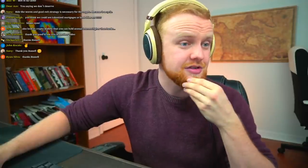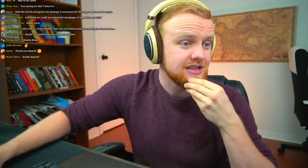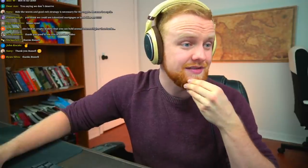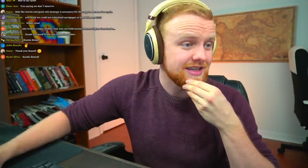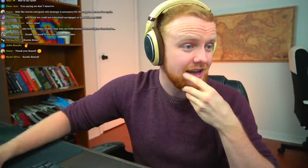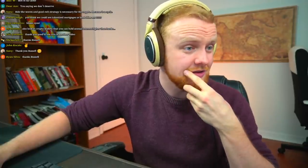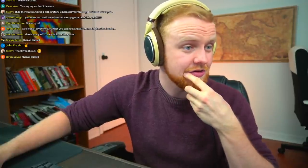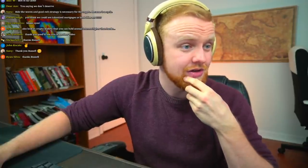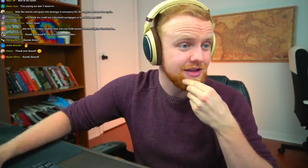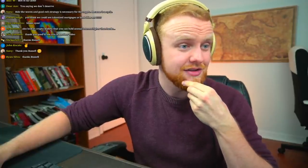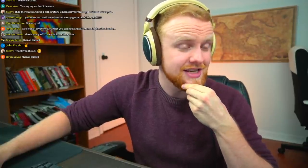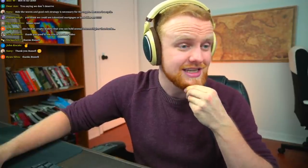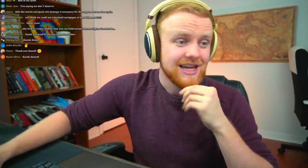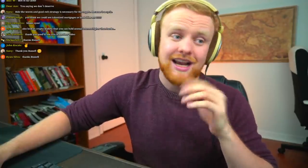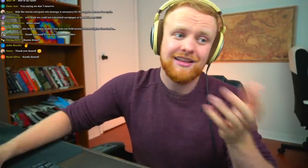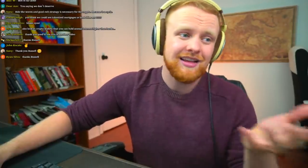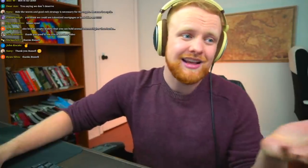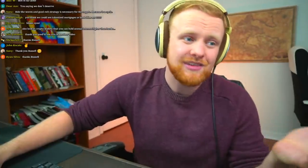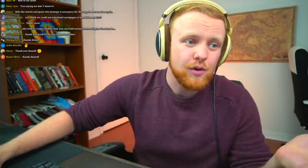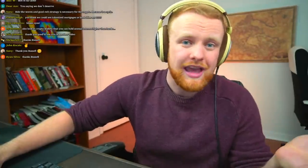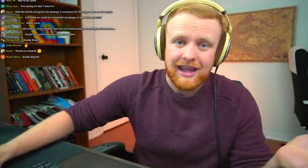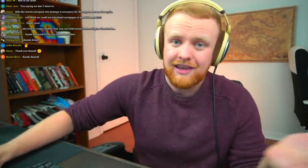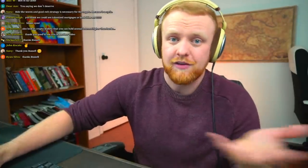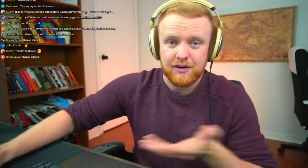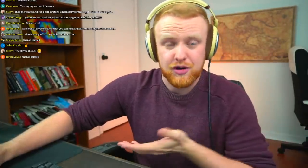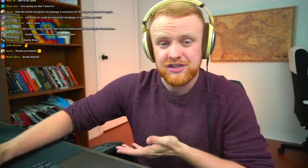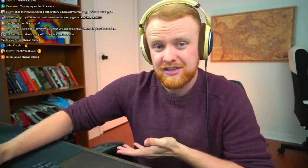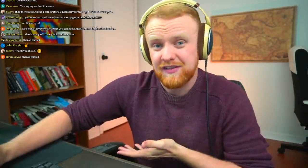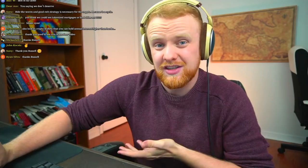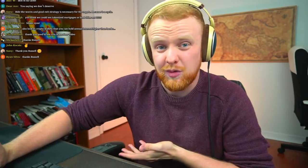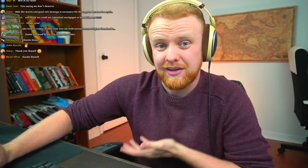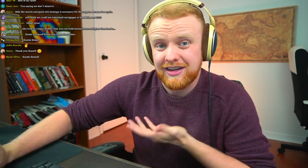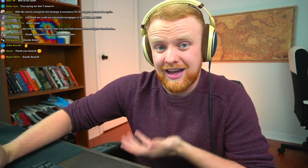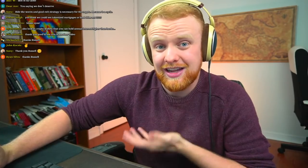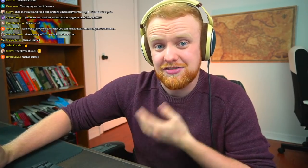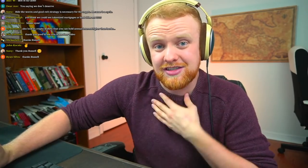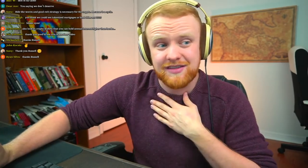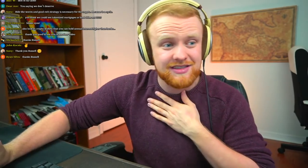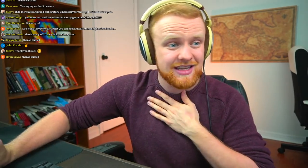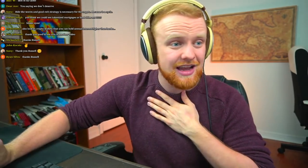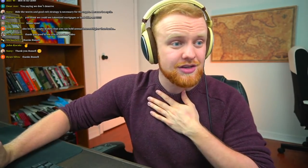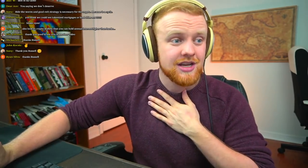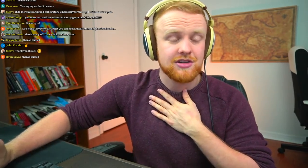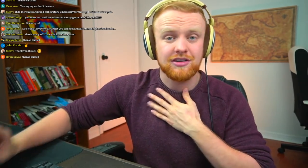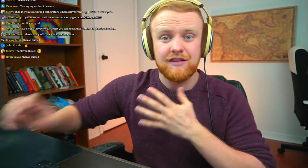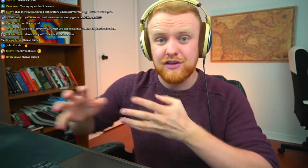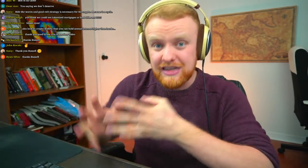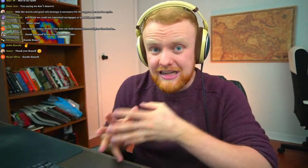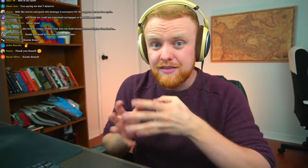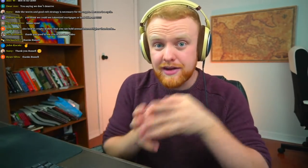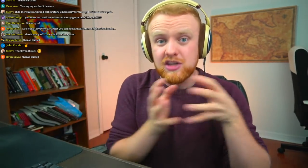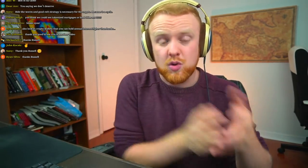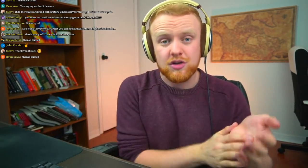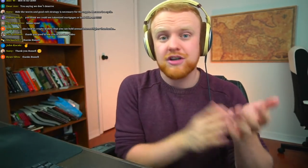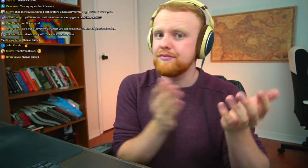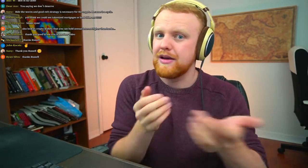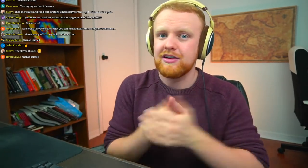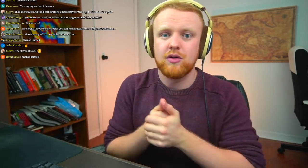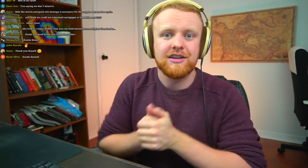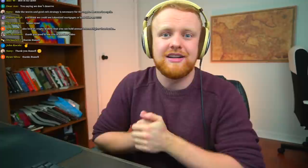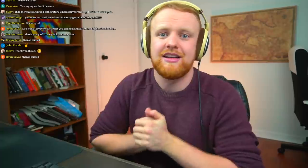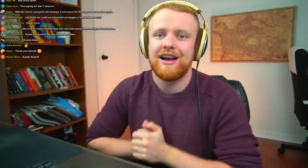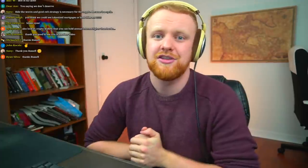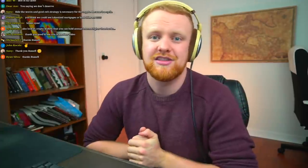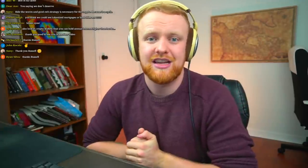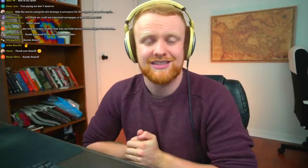High interest savings account, Toronto Yeller says. It's okay for an emergency fund to hold it in a high interest savings account. Certainly if you need the money short term, better to